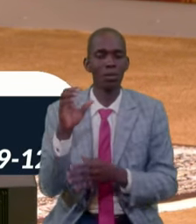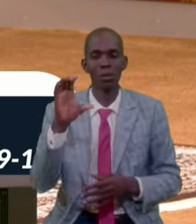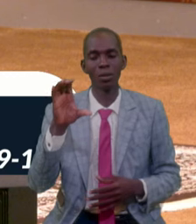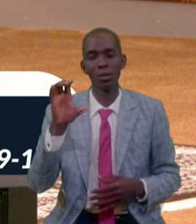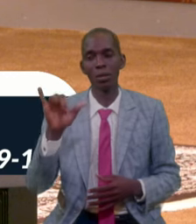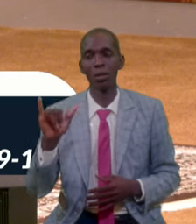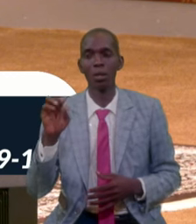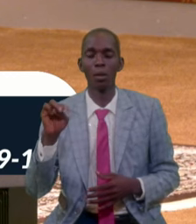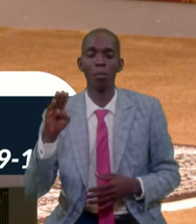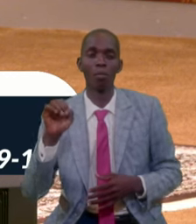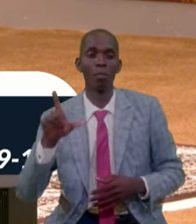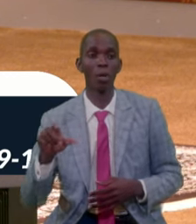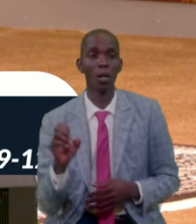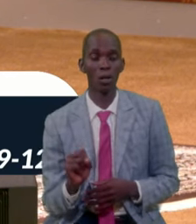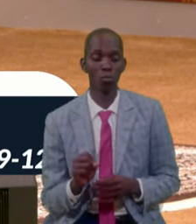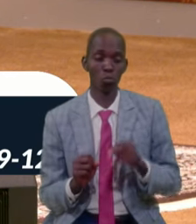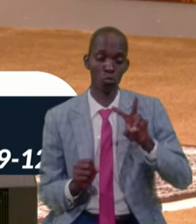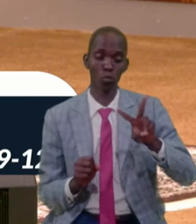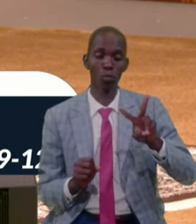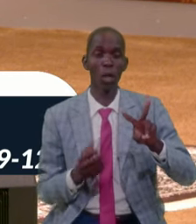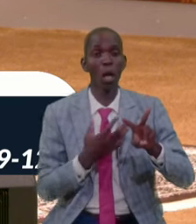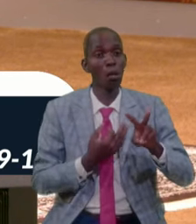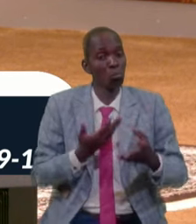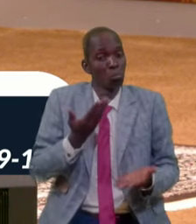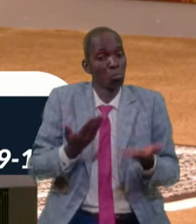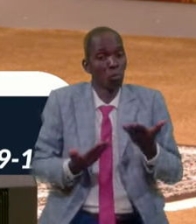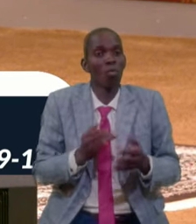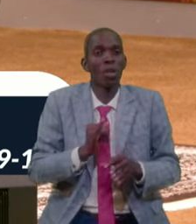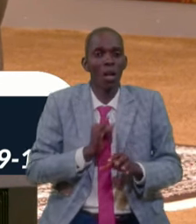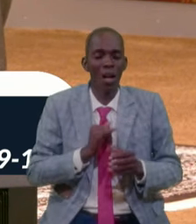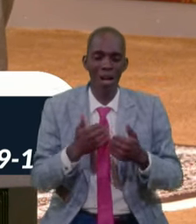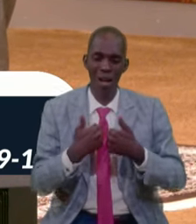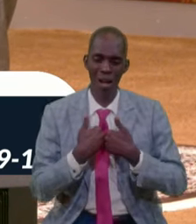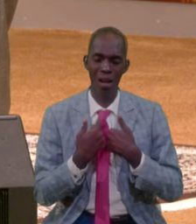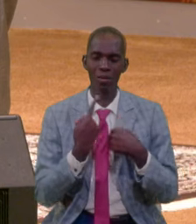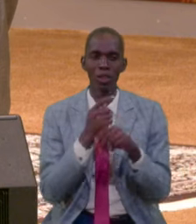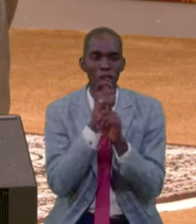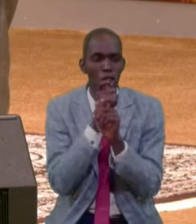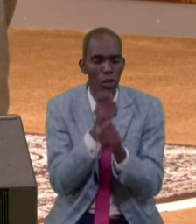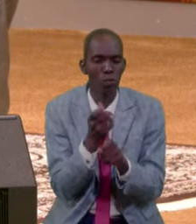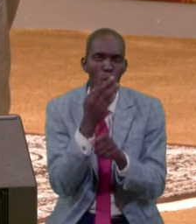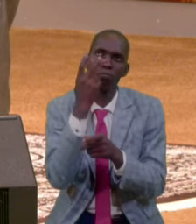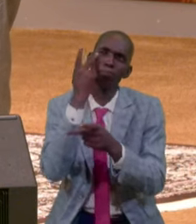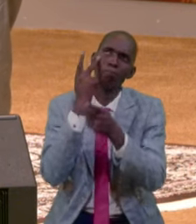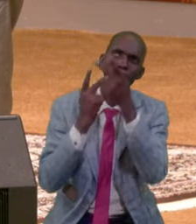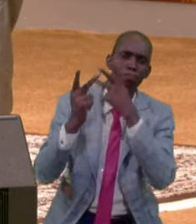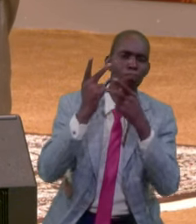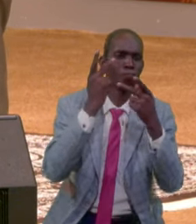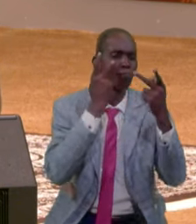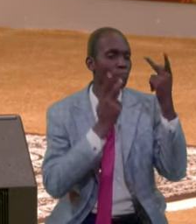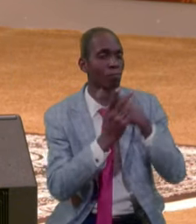it says, and though I have the gift of prophecy and